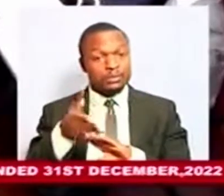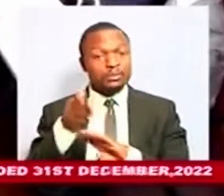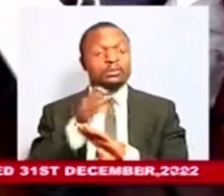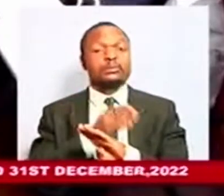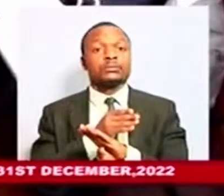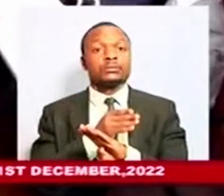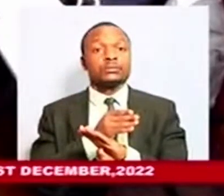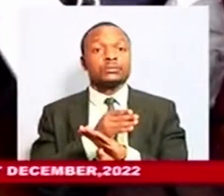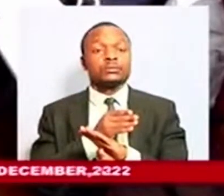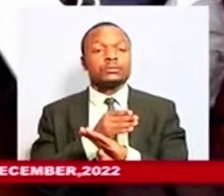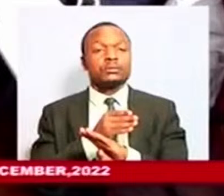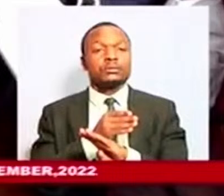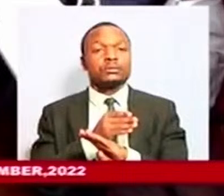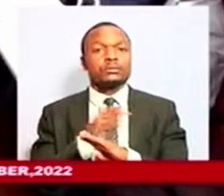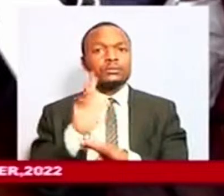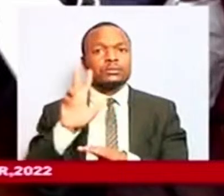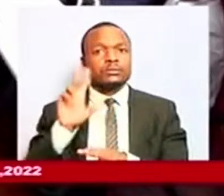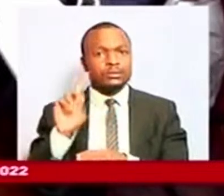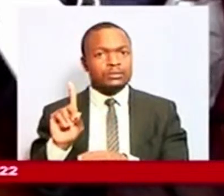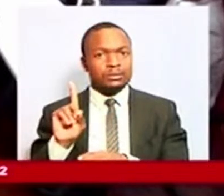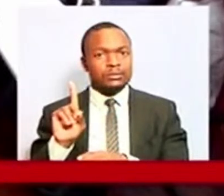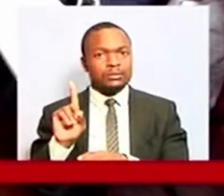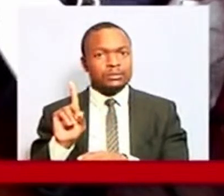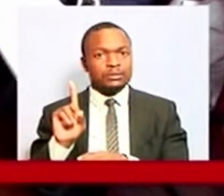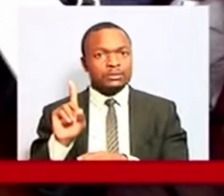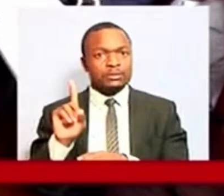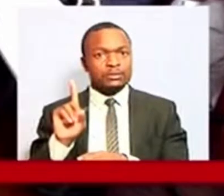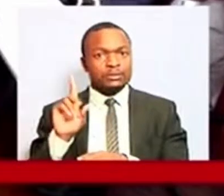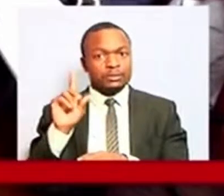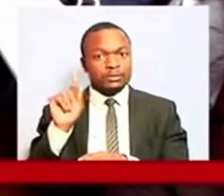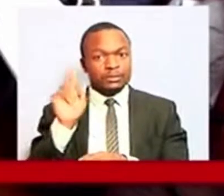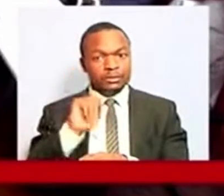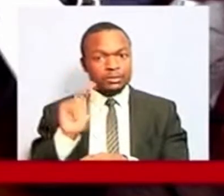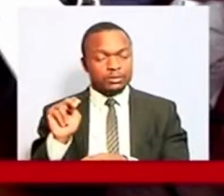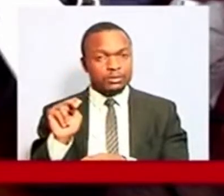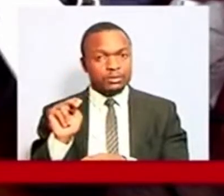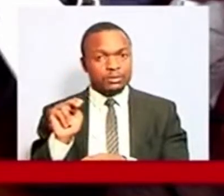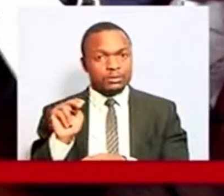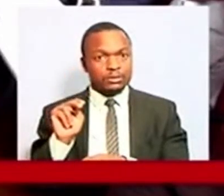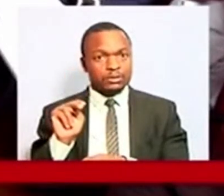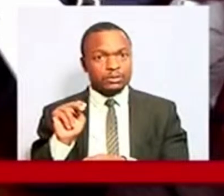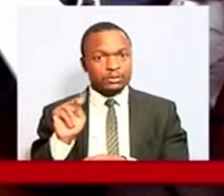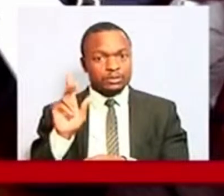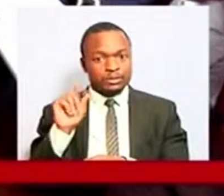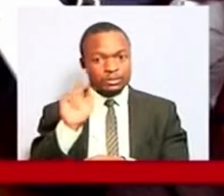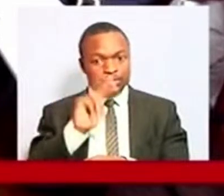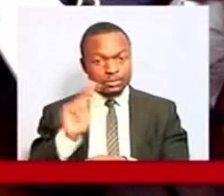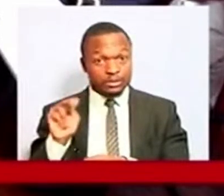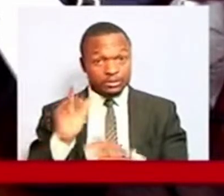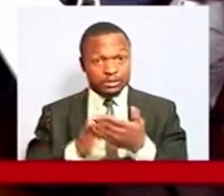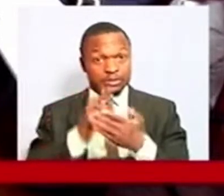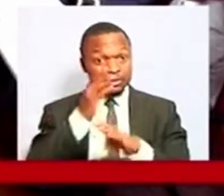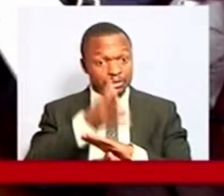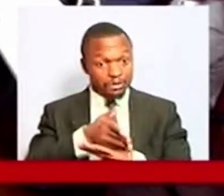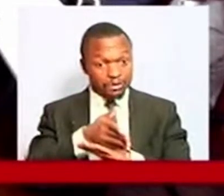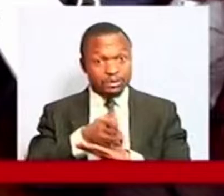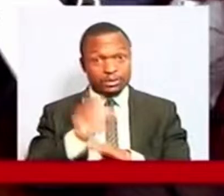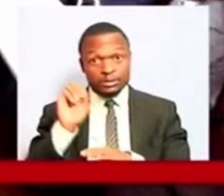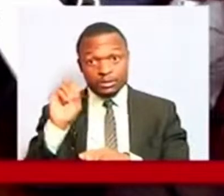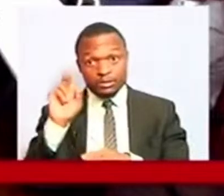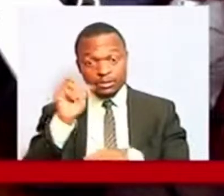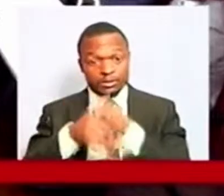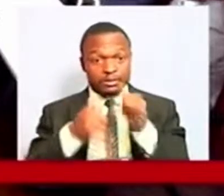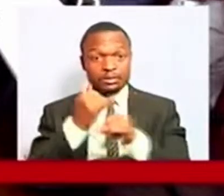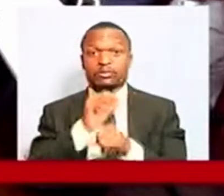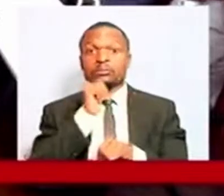this? 31st of 2023? 2022. By that time. 2022? 2022, yes. And after 12 months, you